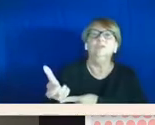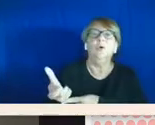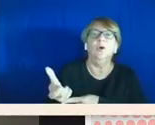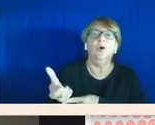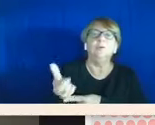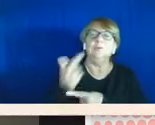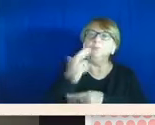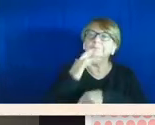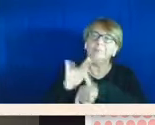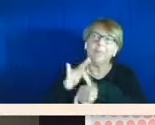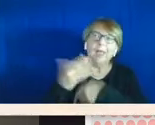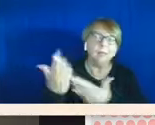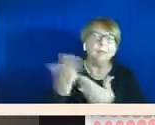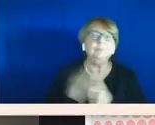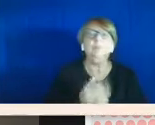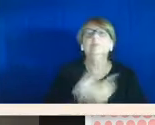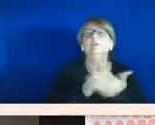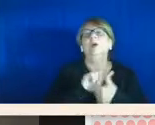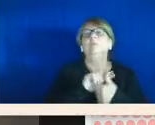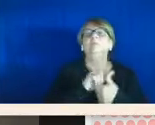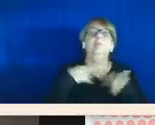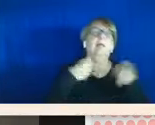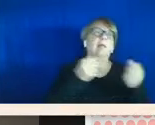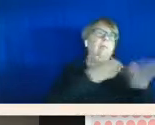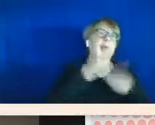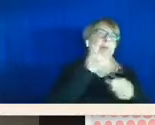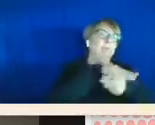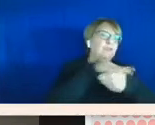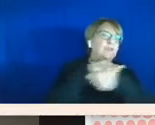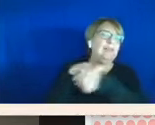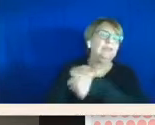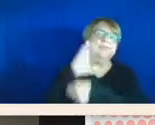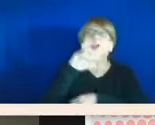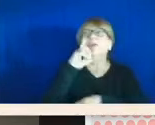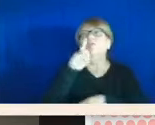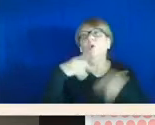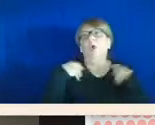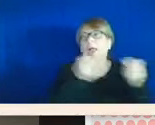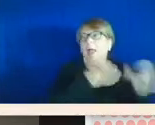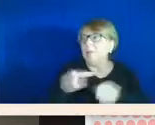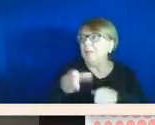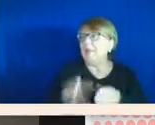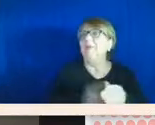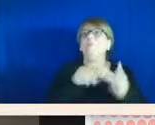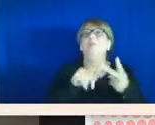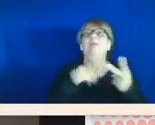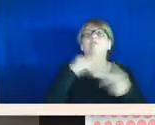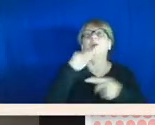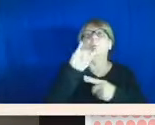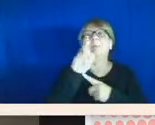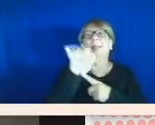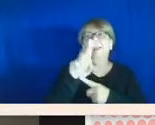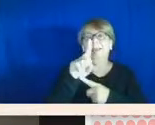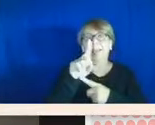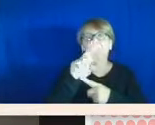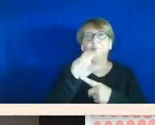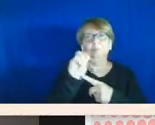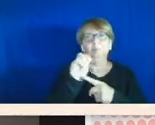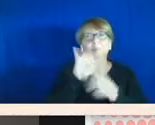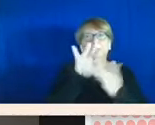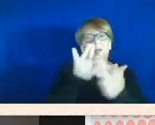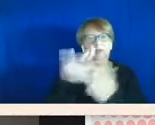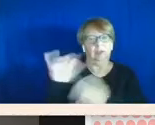resources include the health plans by region, if you're looking for a health plan. It has Medicaid and plan contacts as well,